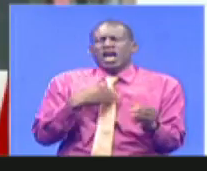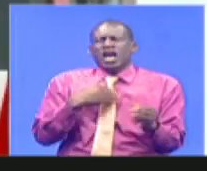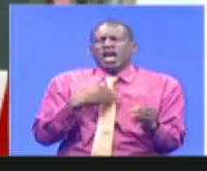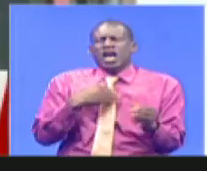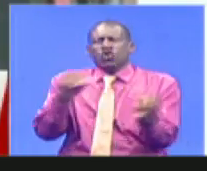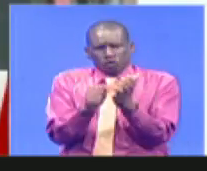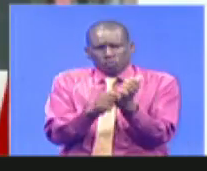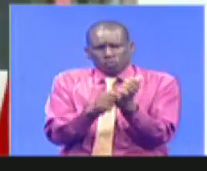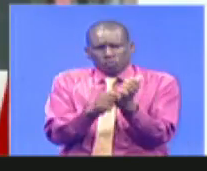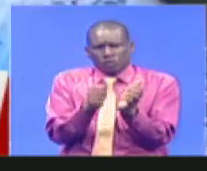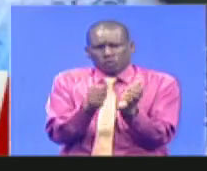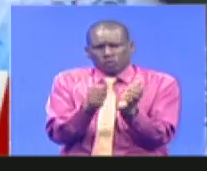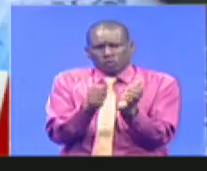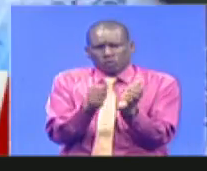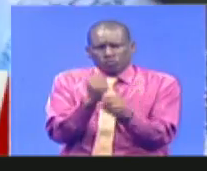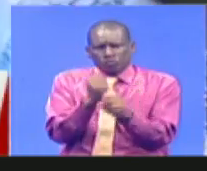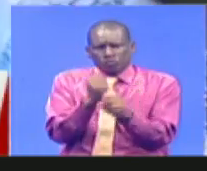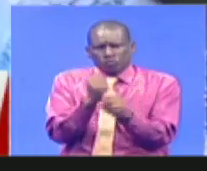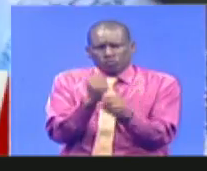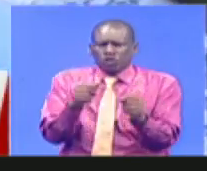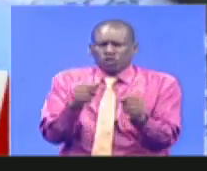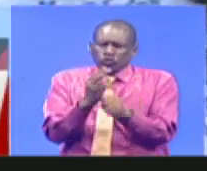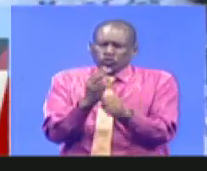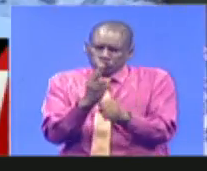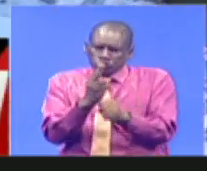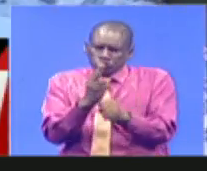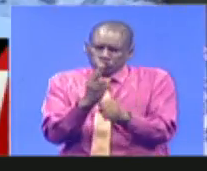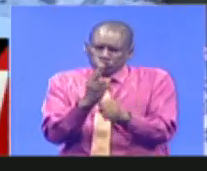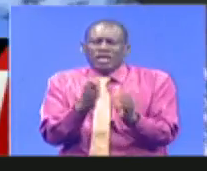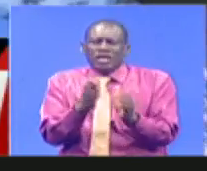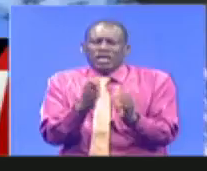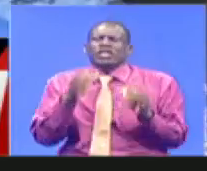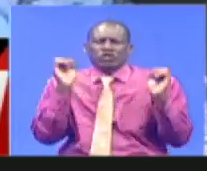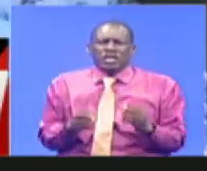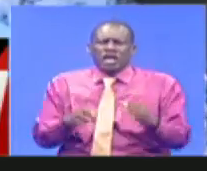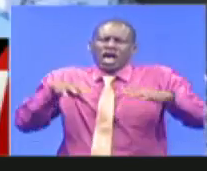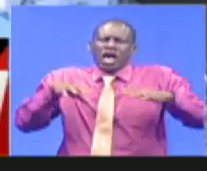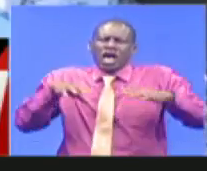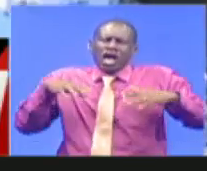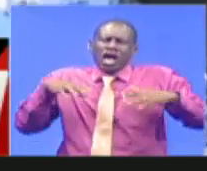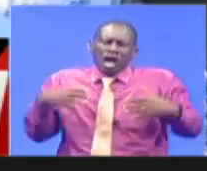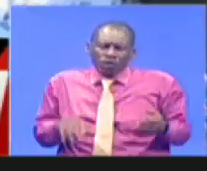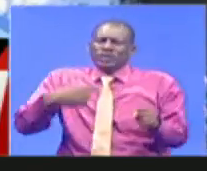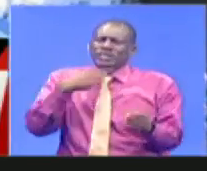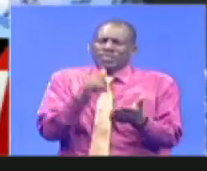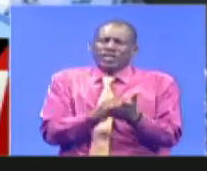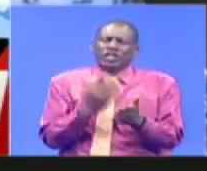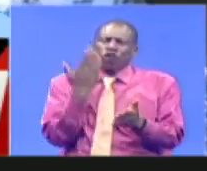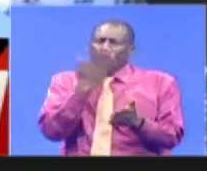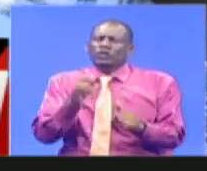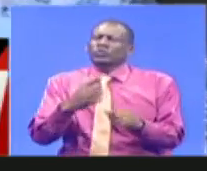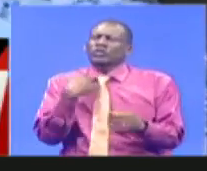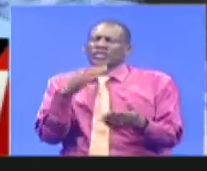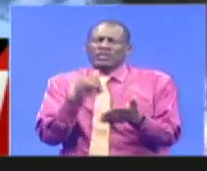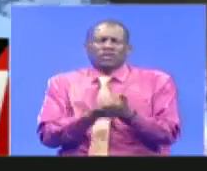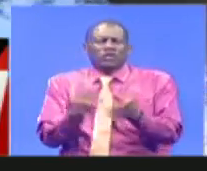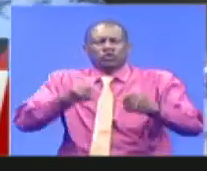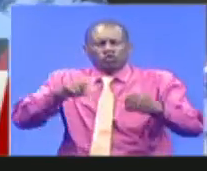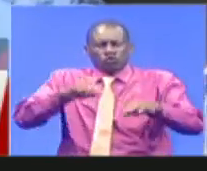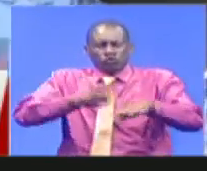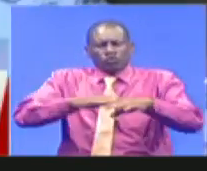as a raw material. Itakuwaje mafuta ambayo ilisemekana haijafikisha kiwango cha kutumika na